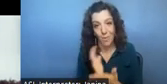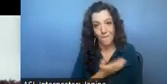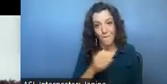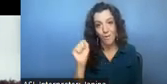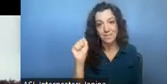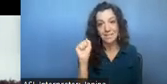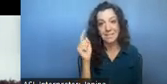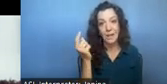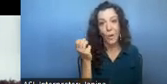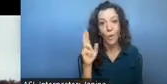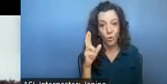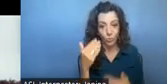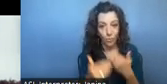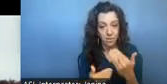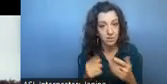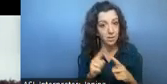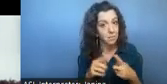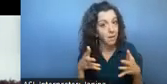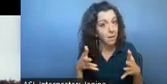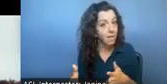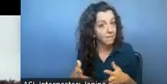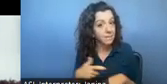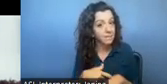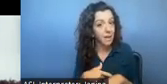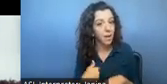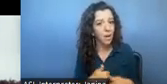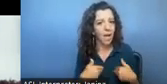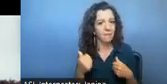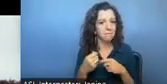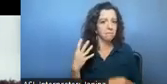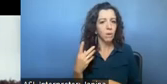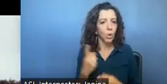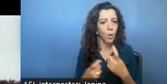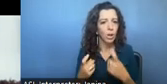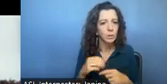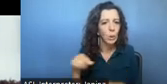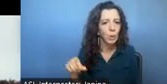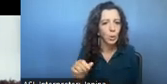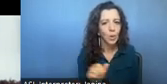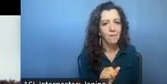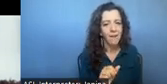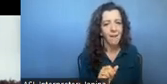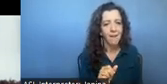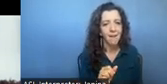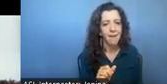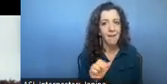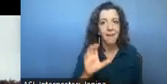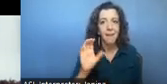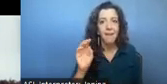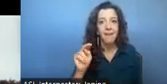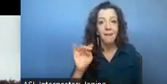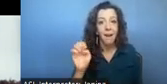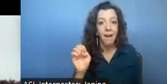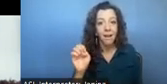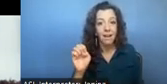time that we have remaining um we have a number of questions in the q a um uh connie nakano is going